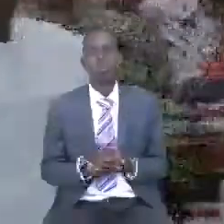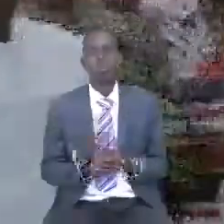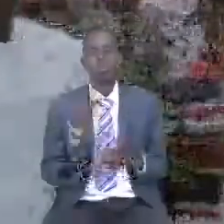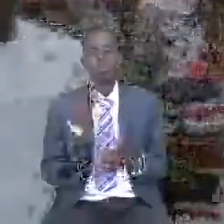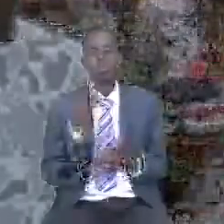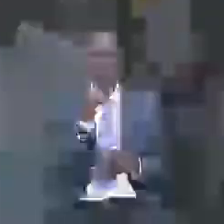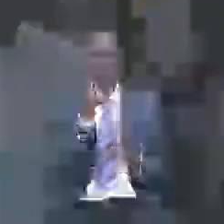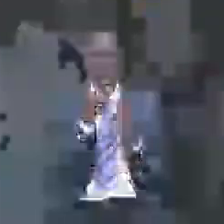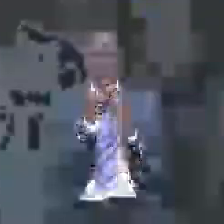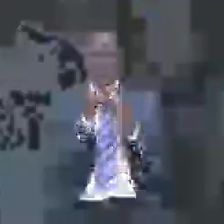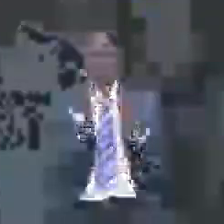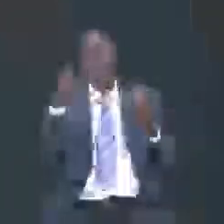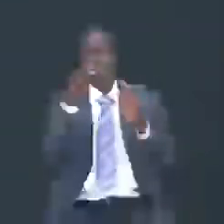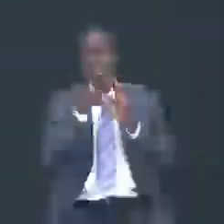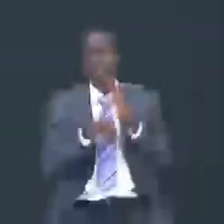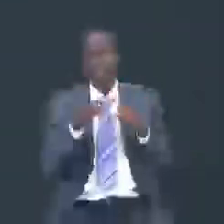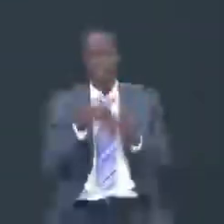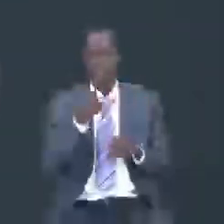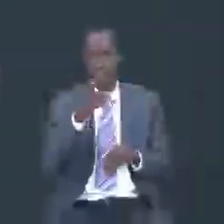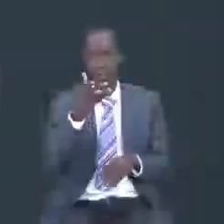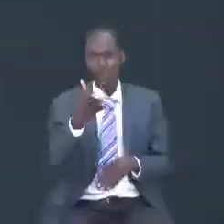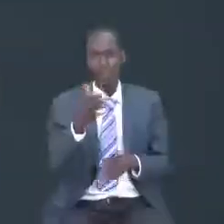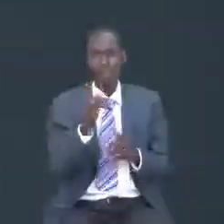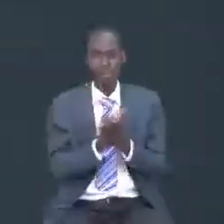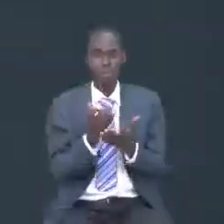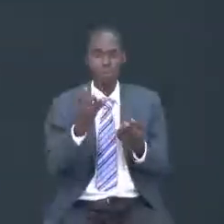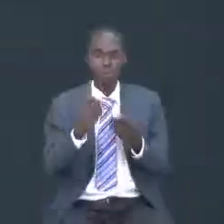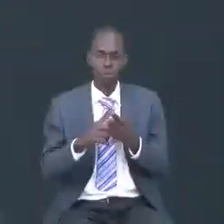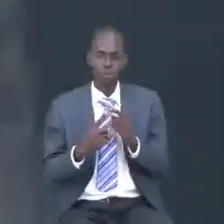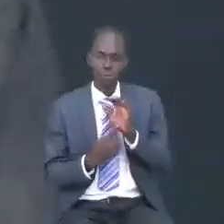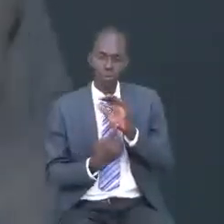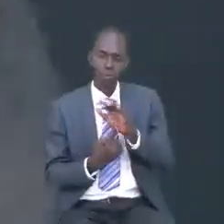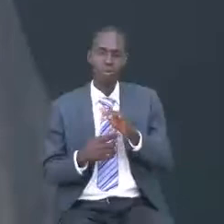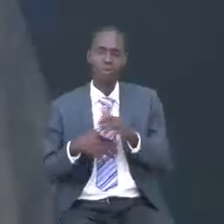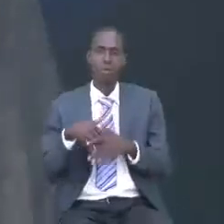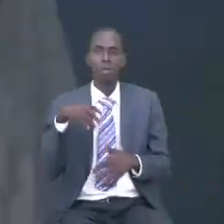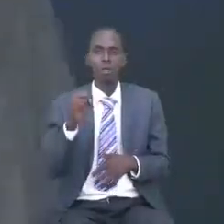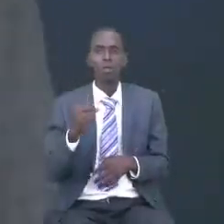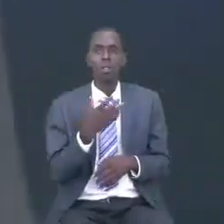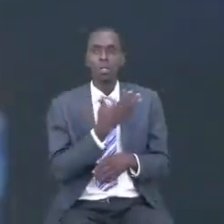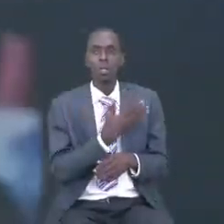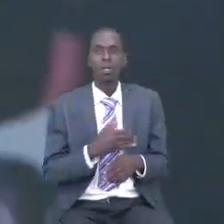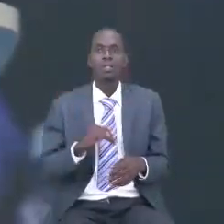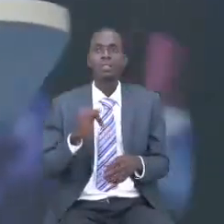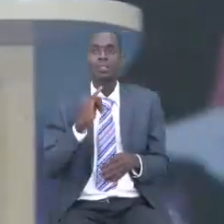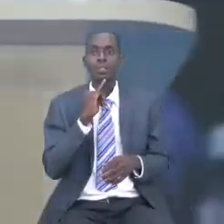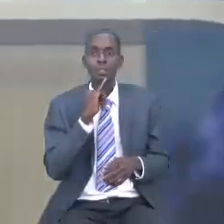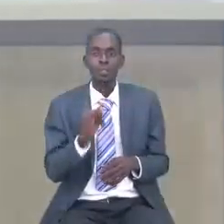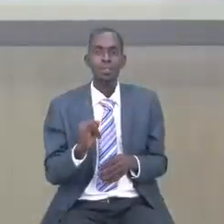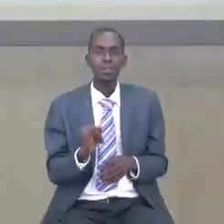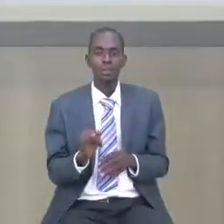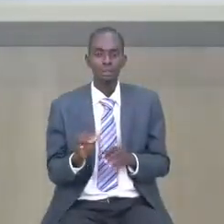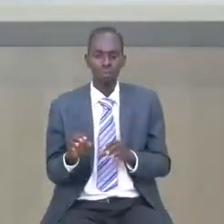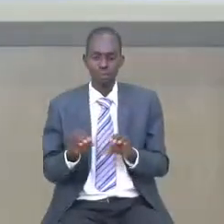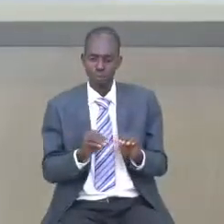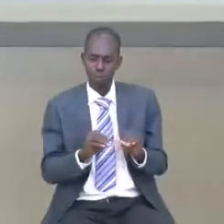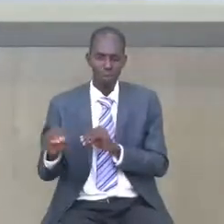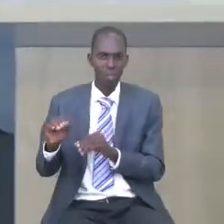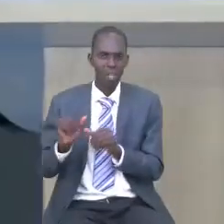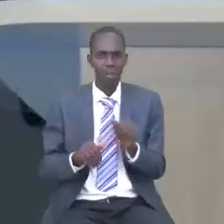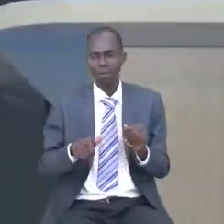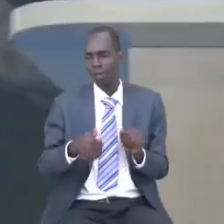there. He wants to come out. And he's pushing everything aside. And